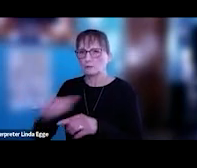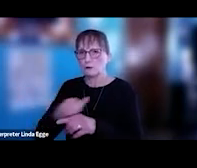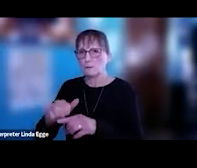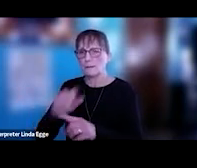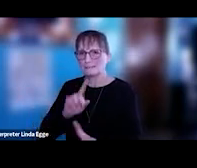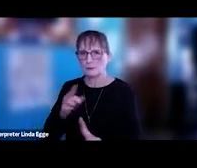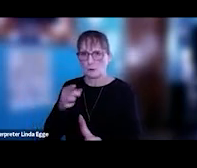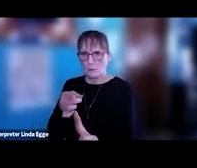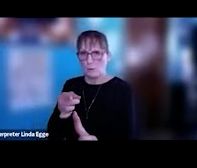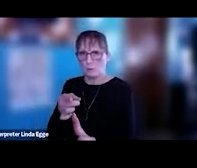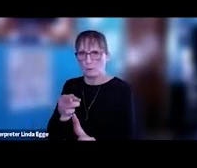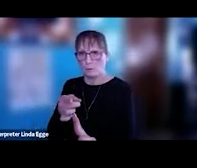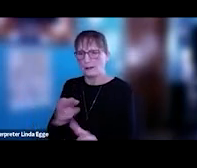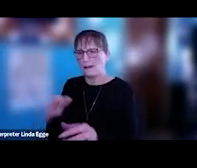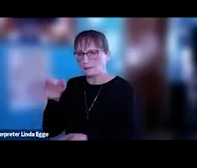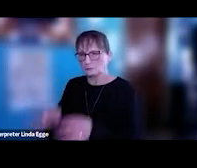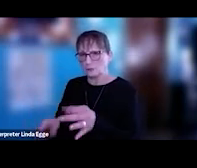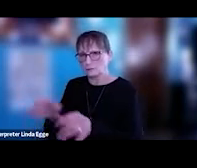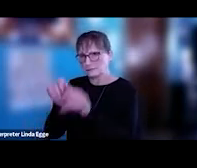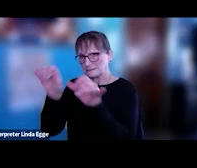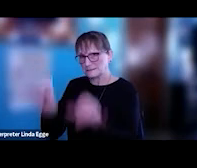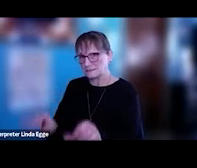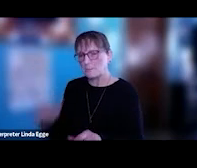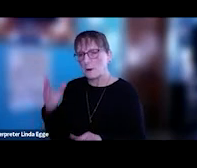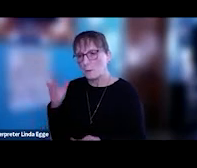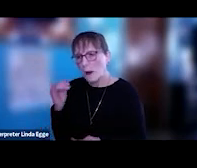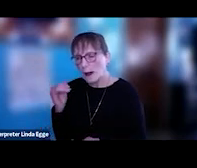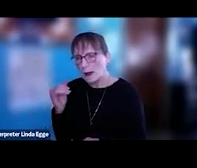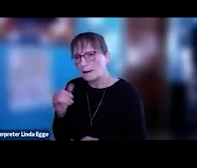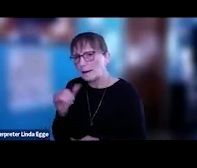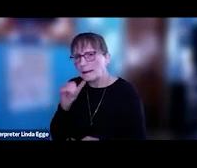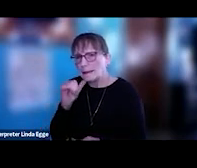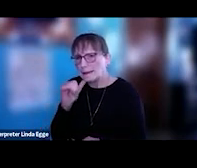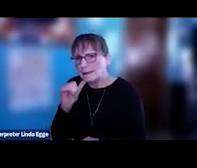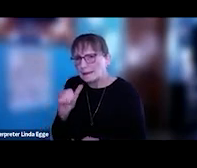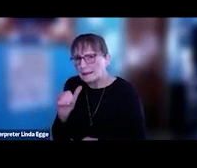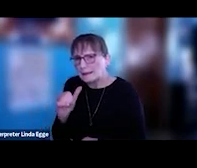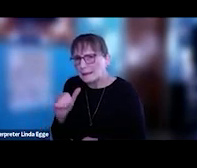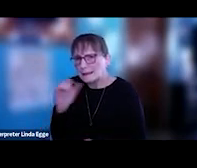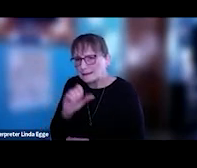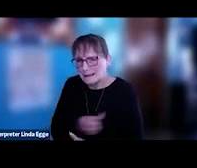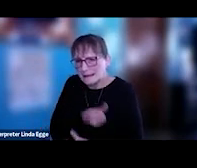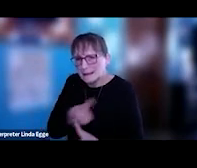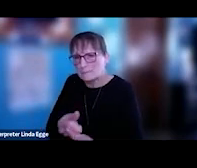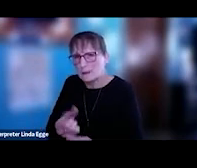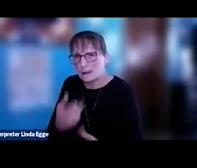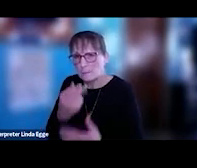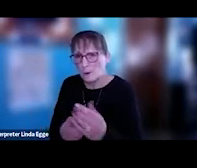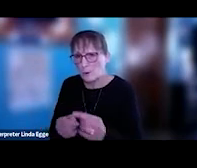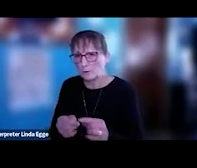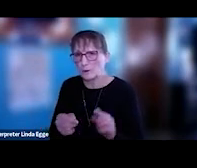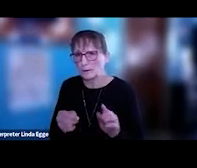goal in the justice system, because ultimately it does impact both